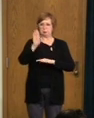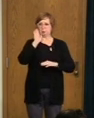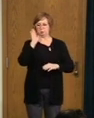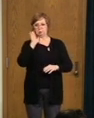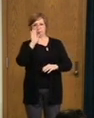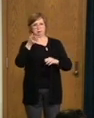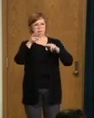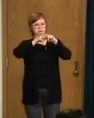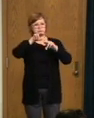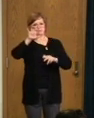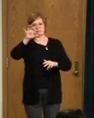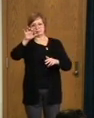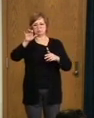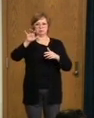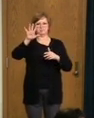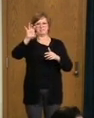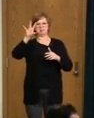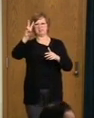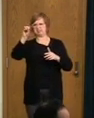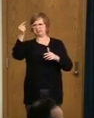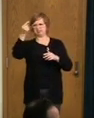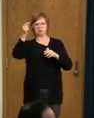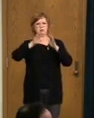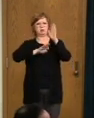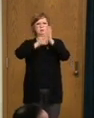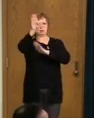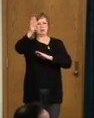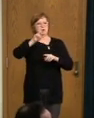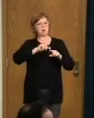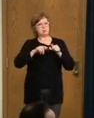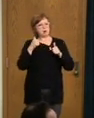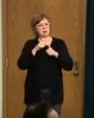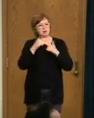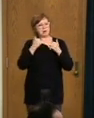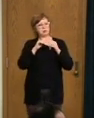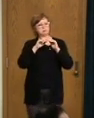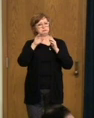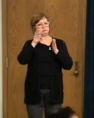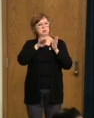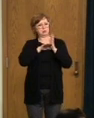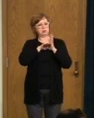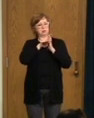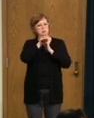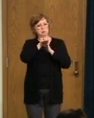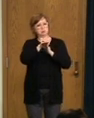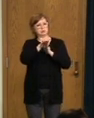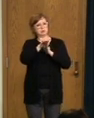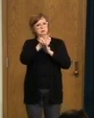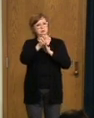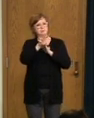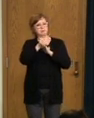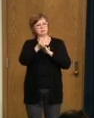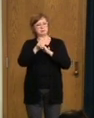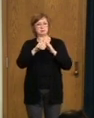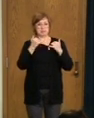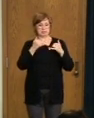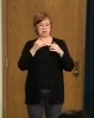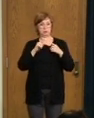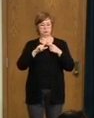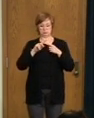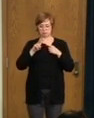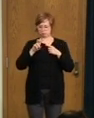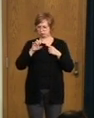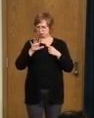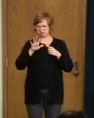7-day roll, or sorry, not our active case count, but our 7-day rolling average on the daily case counts is the lowest that it's been